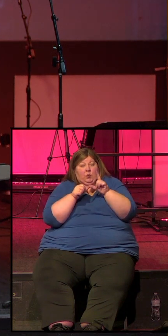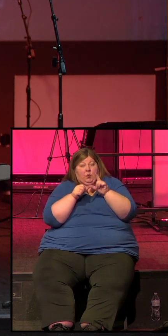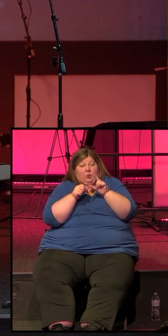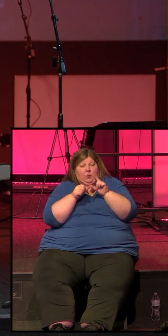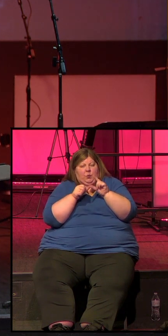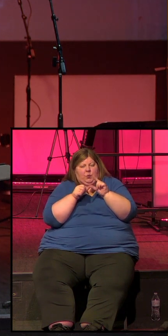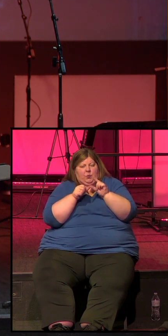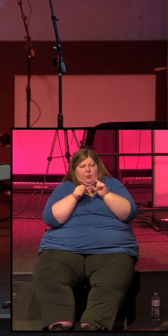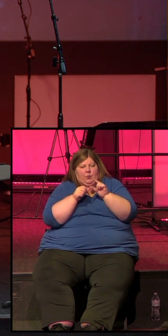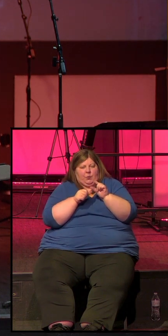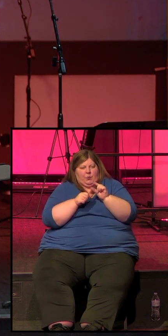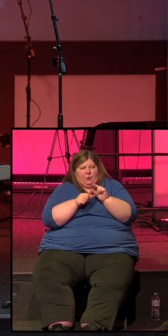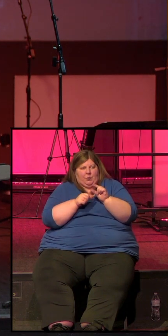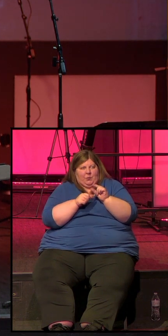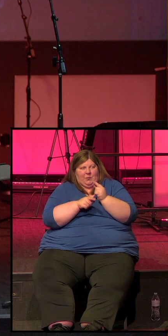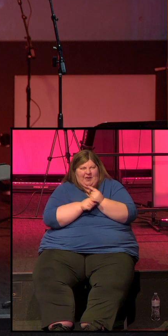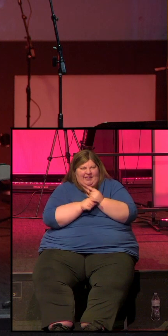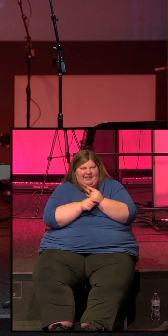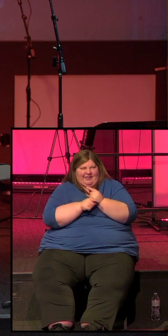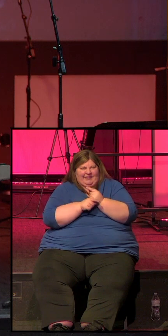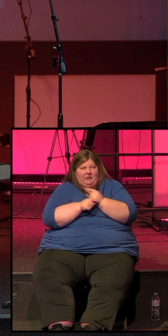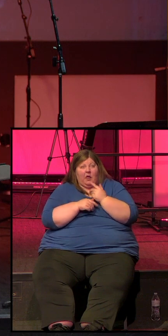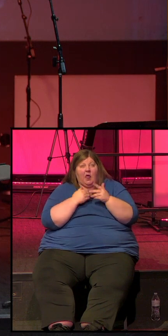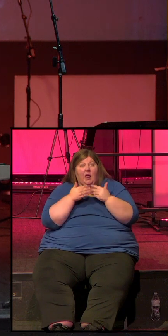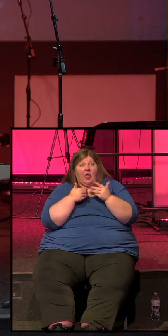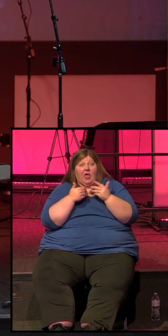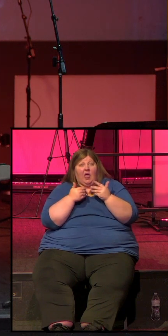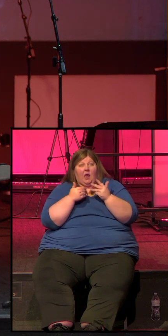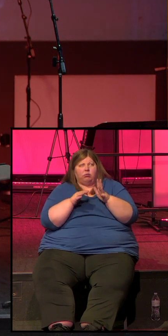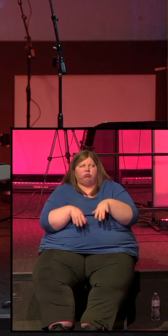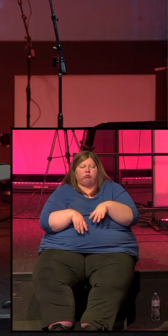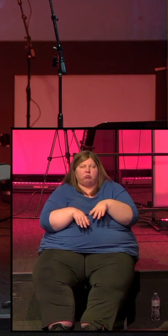diminished significantly.